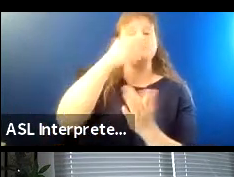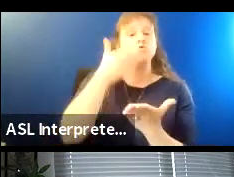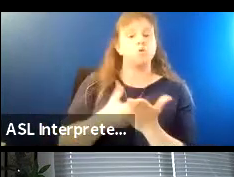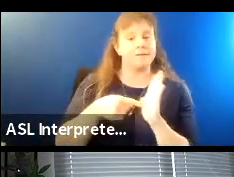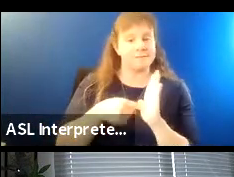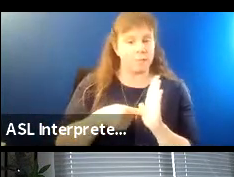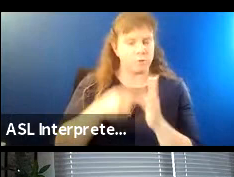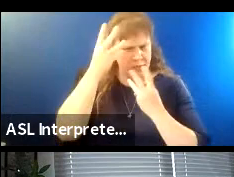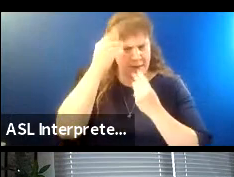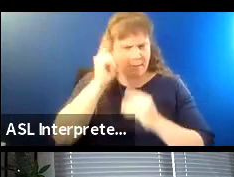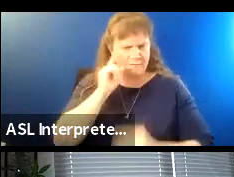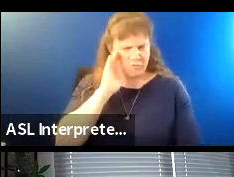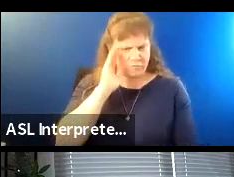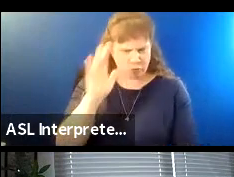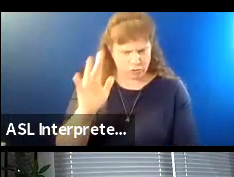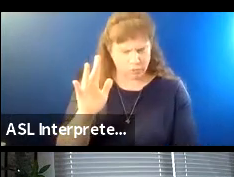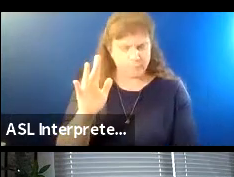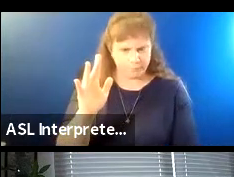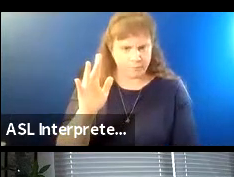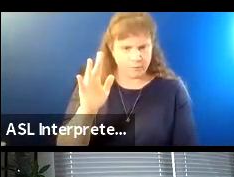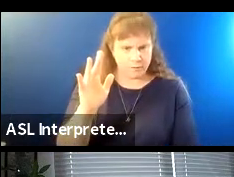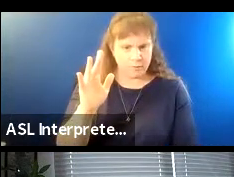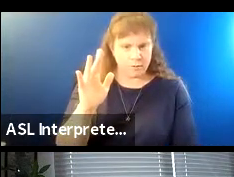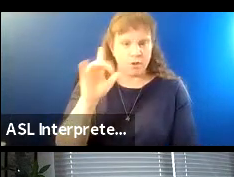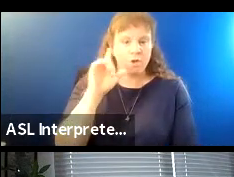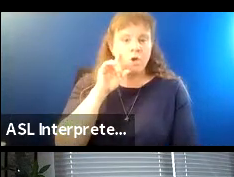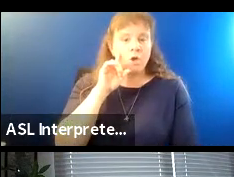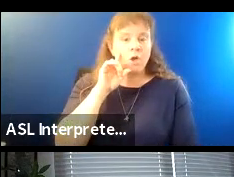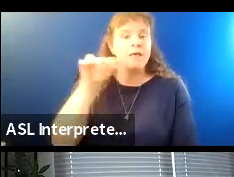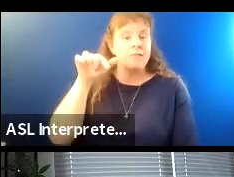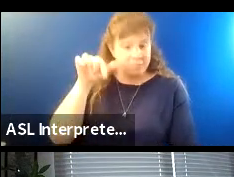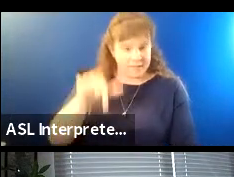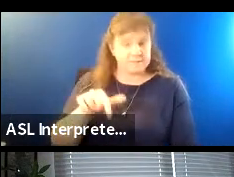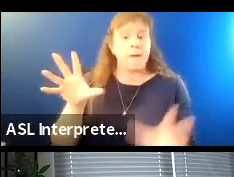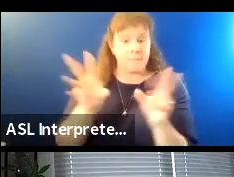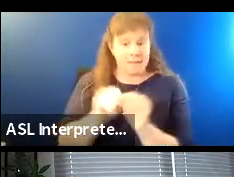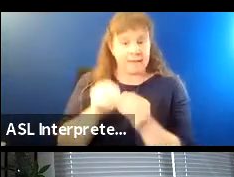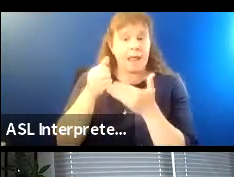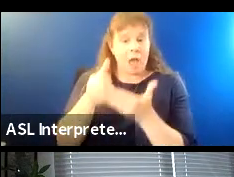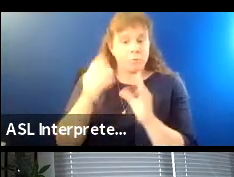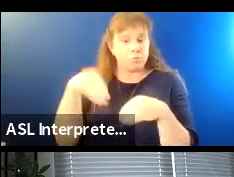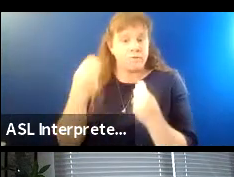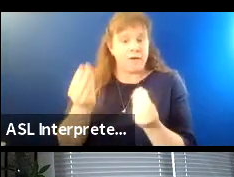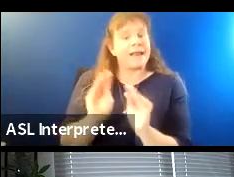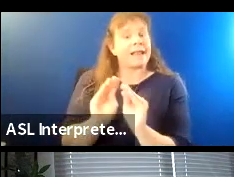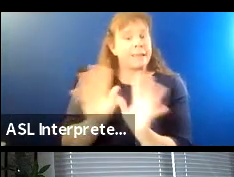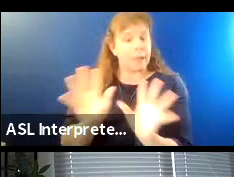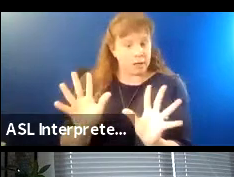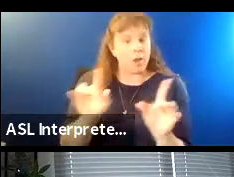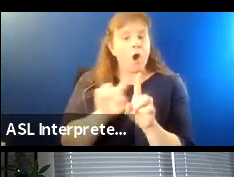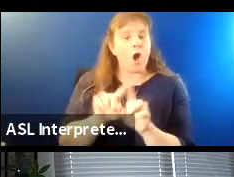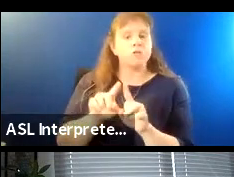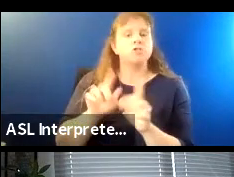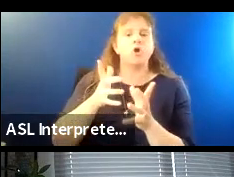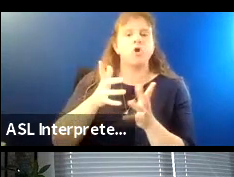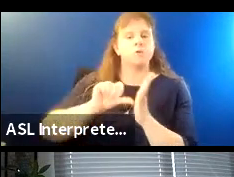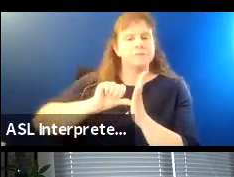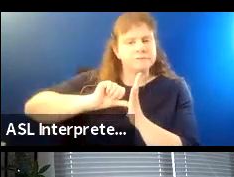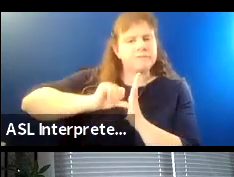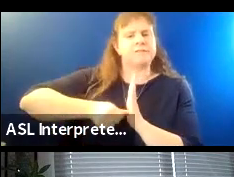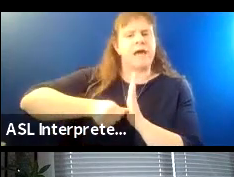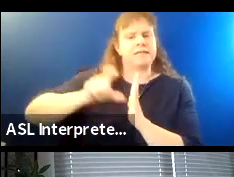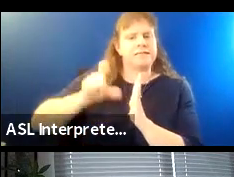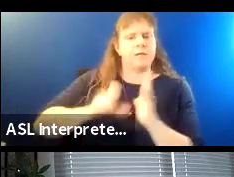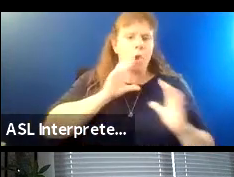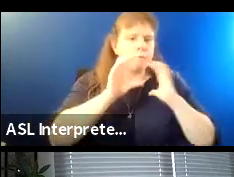to think about for the future. Not only participation in this committee help us provide clarity and also help stress the need to communicate to counties and